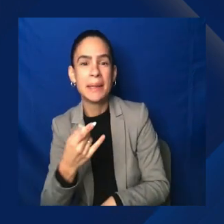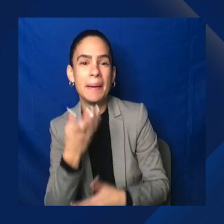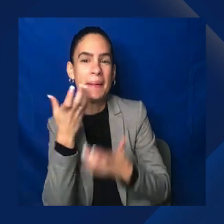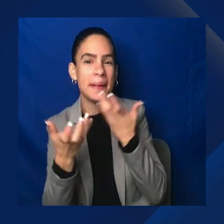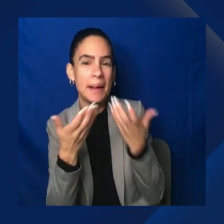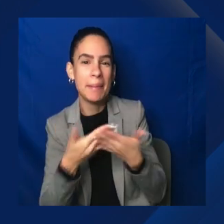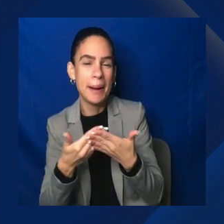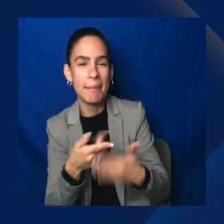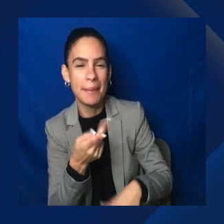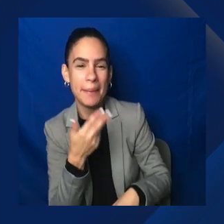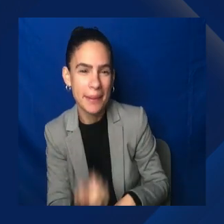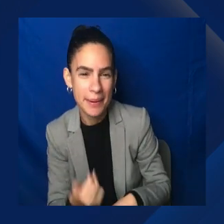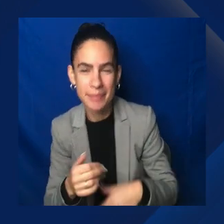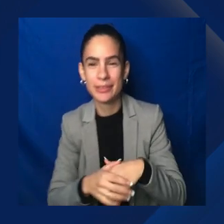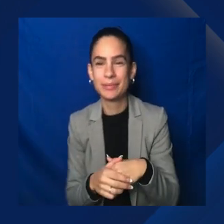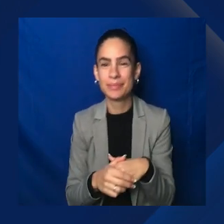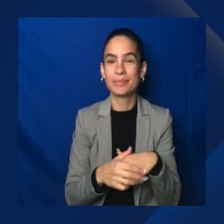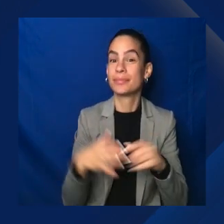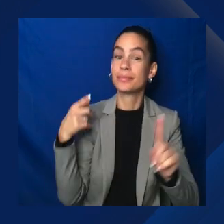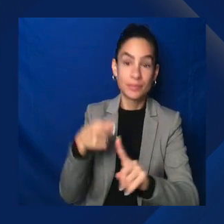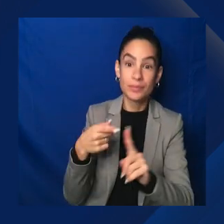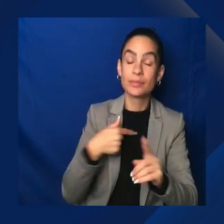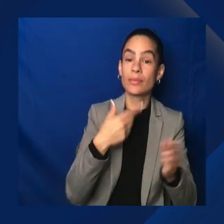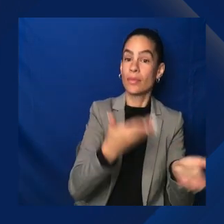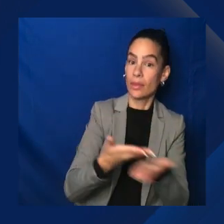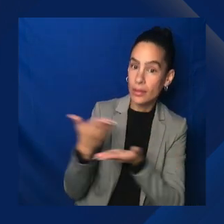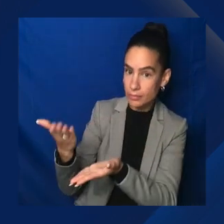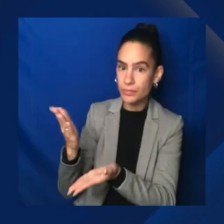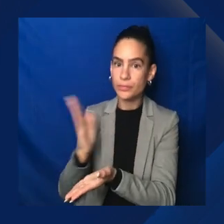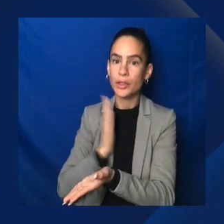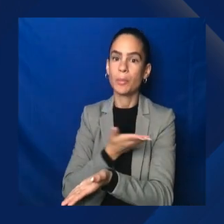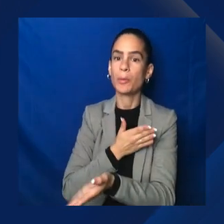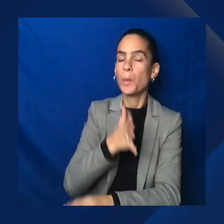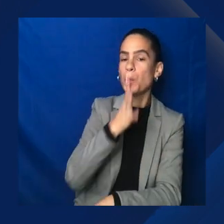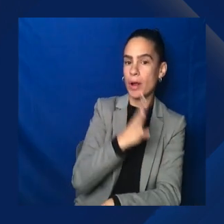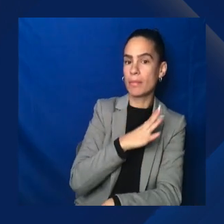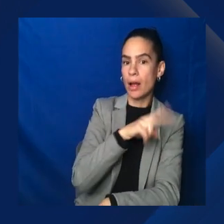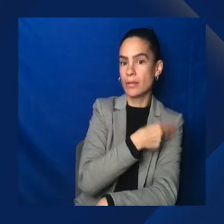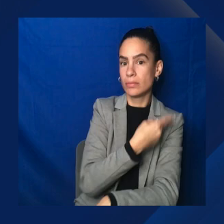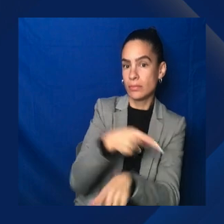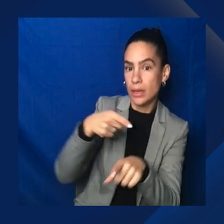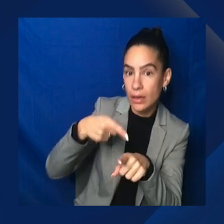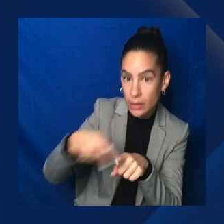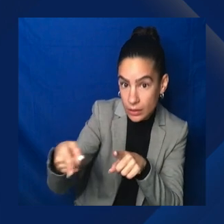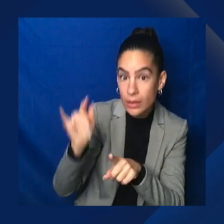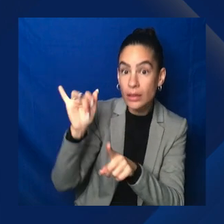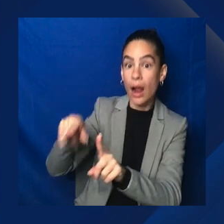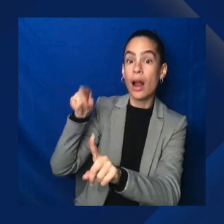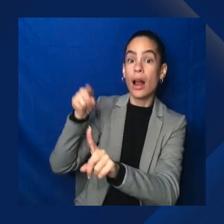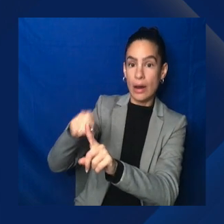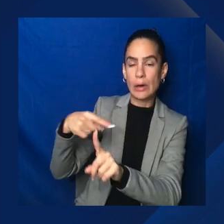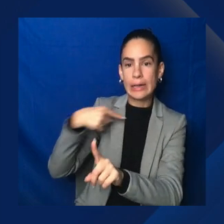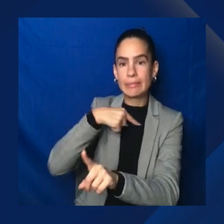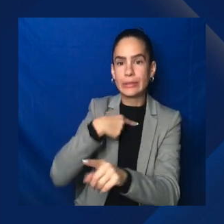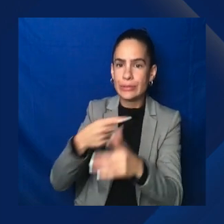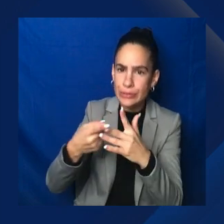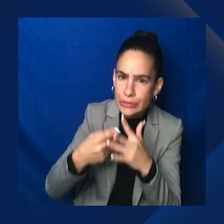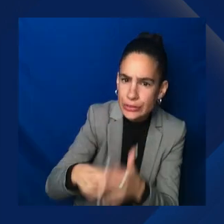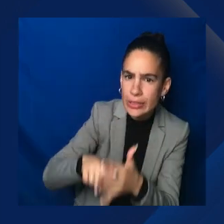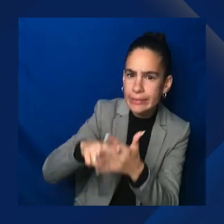to our women's hospital, and around that time we started to have conversations around vaccination. Right. Can you tell us a little bit